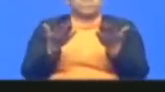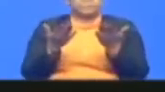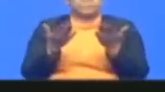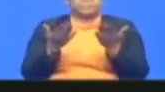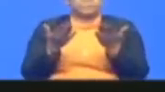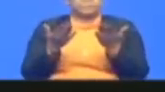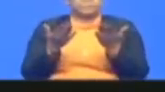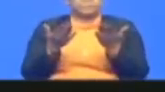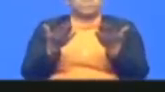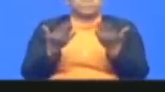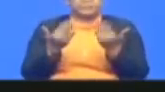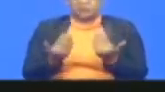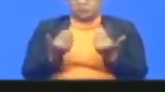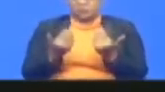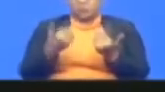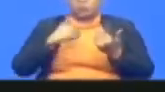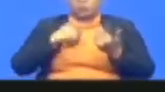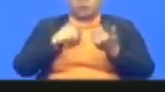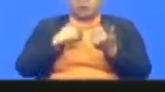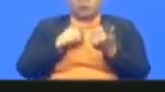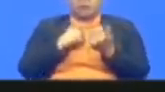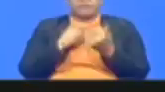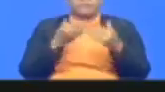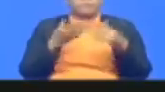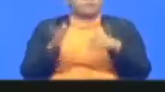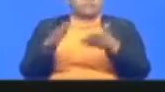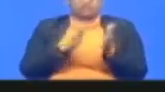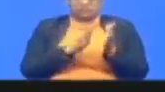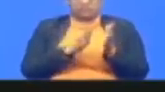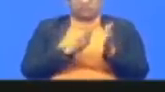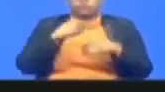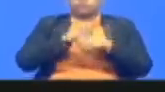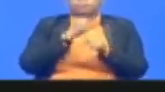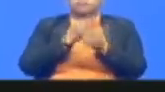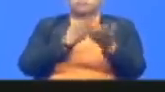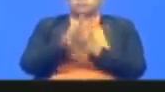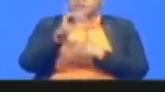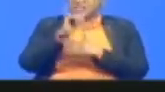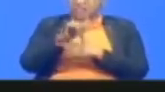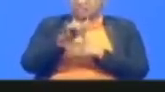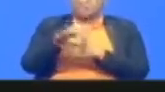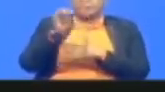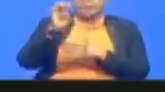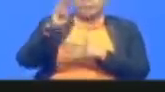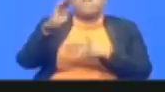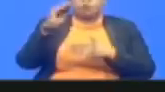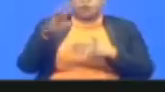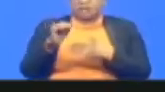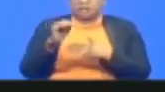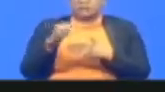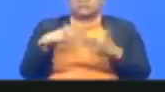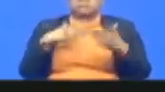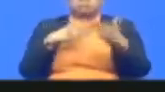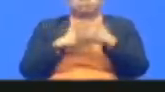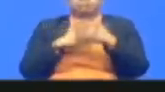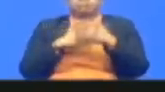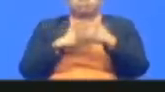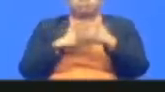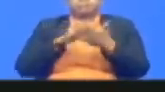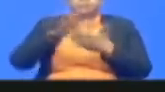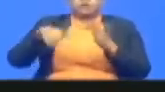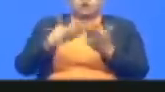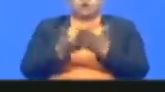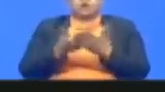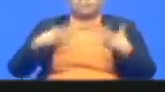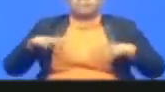kwamba ugonjwa wa Ebola inasuiwa kwa kila namna kuingia Kenya. All travelers